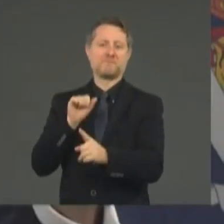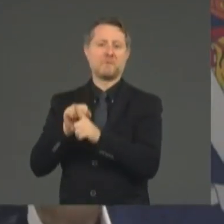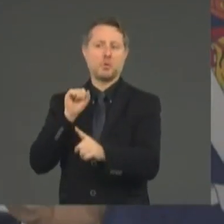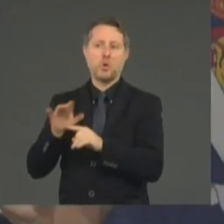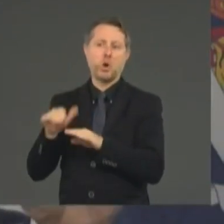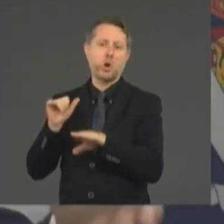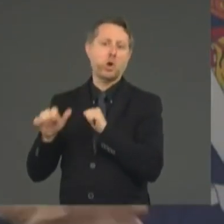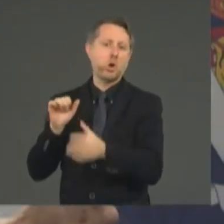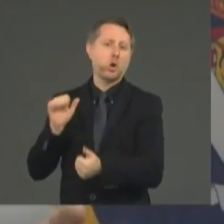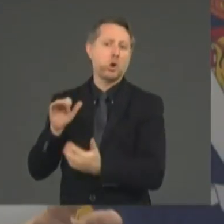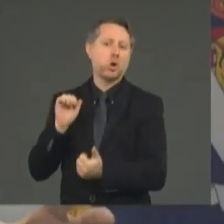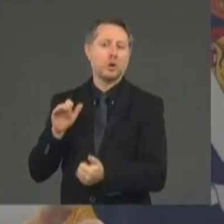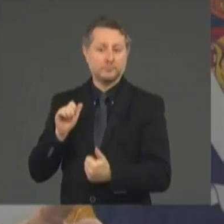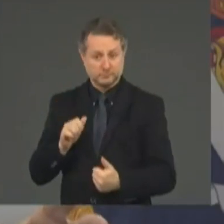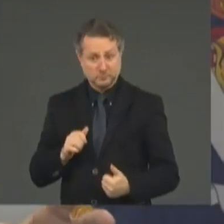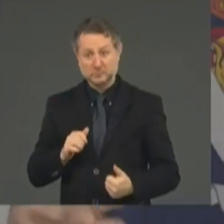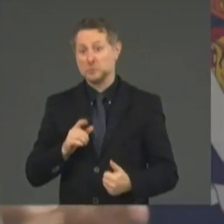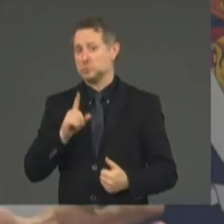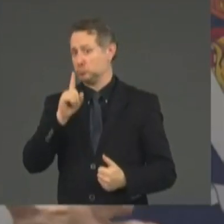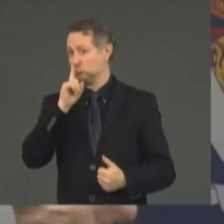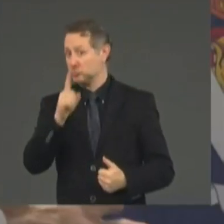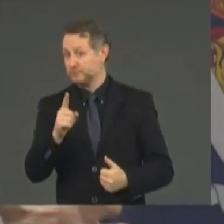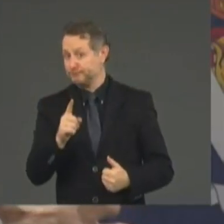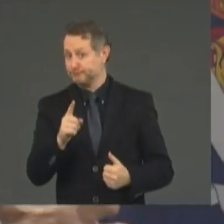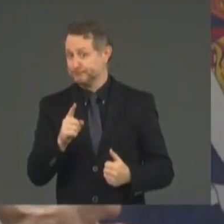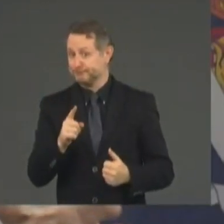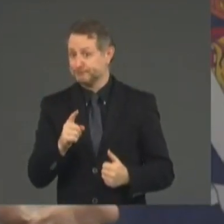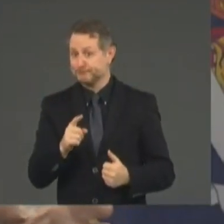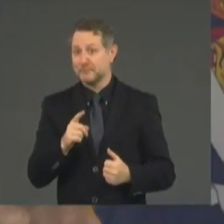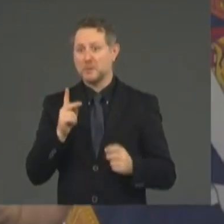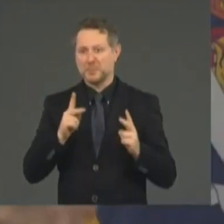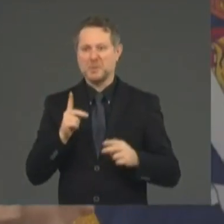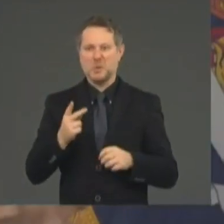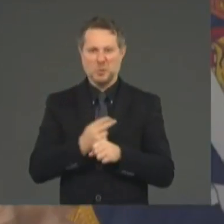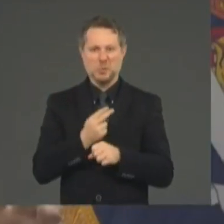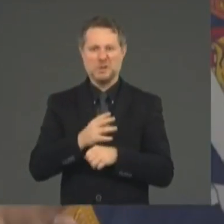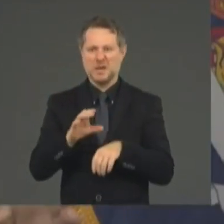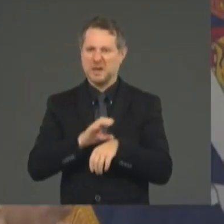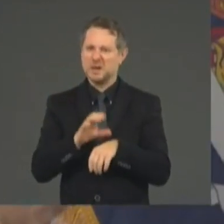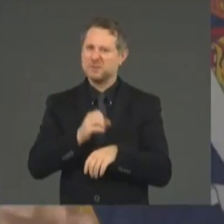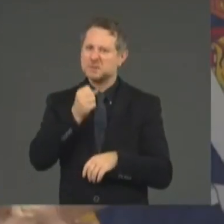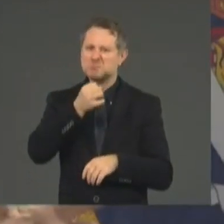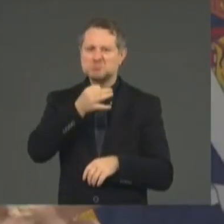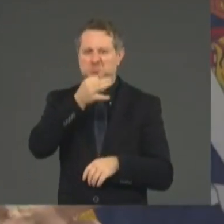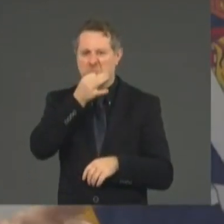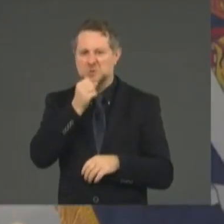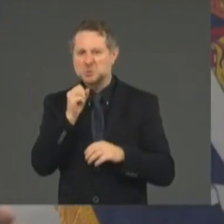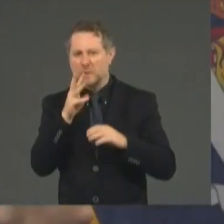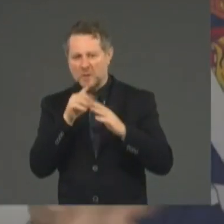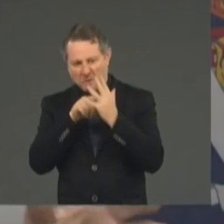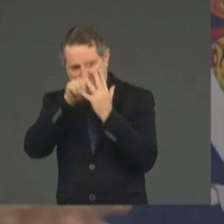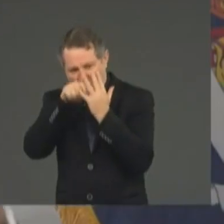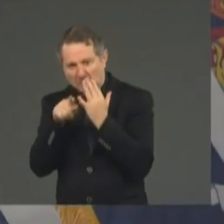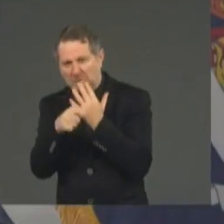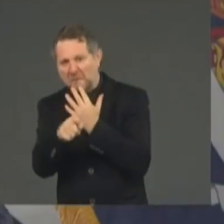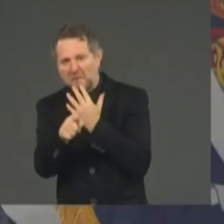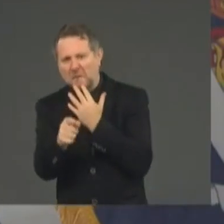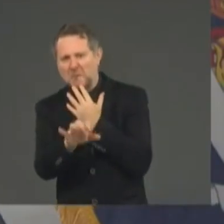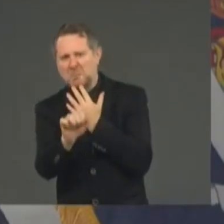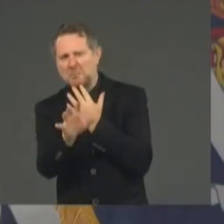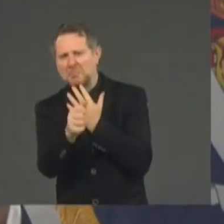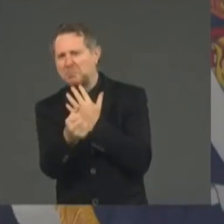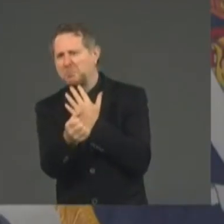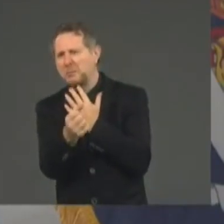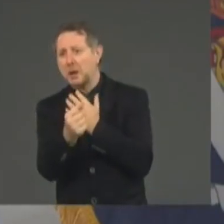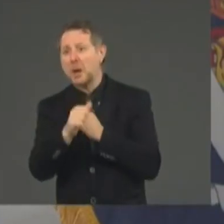to Susie Smith, but there is no Susie Smith. Susie Smith is really a computer terminal in some other country.